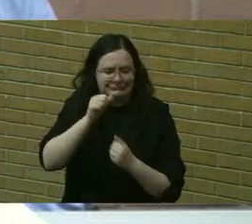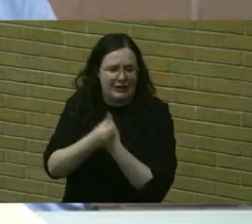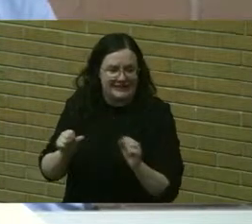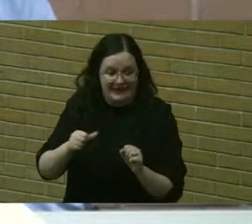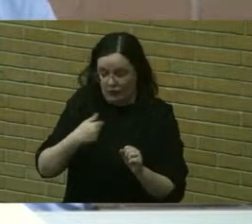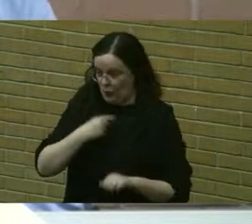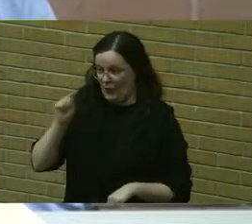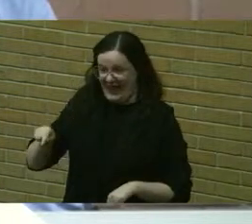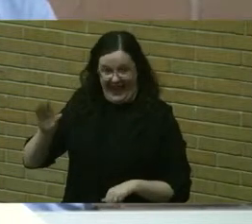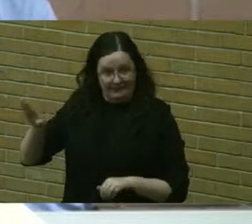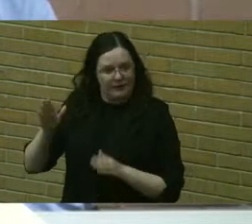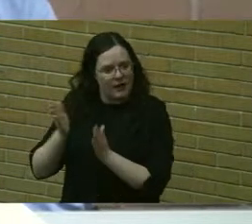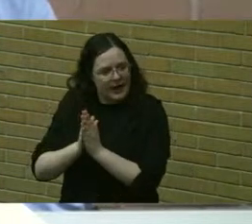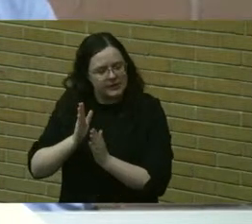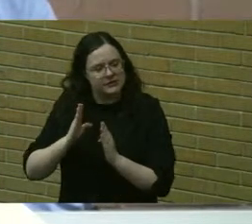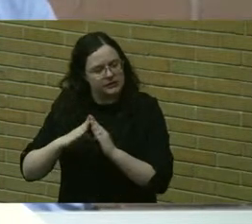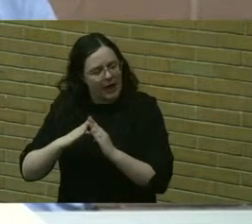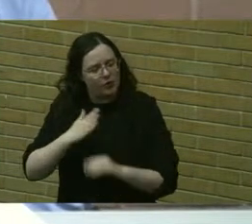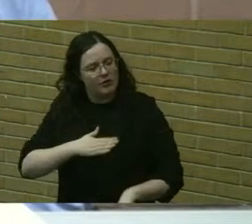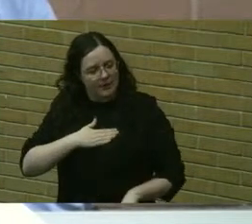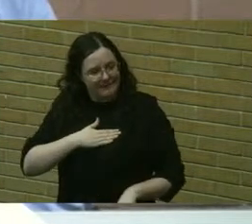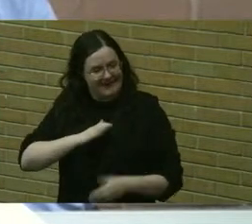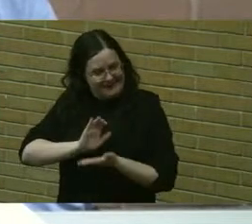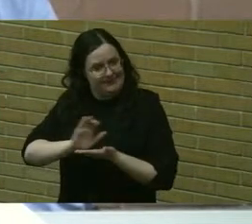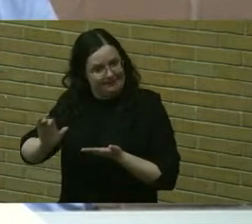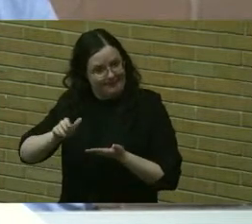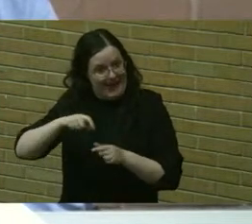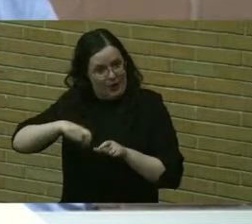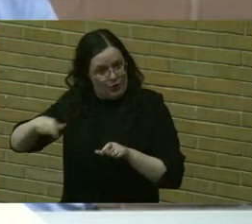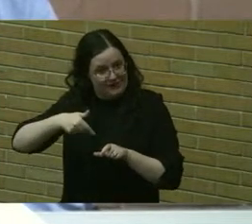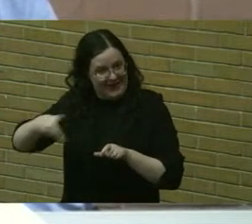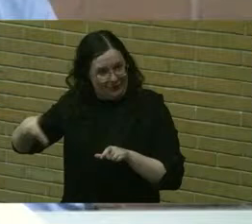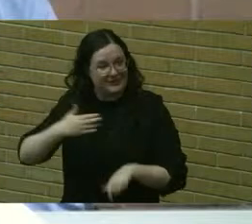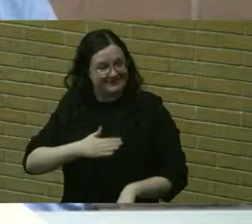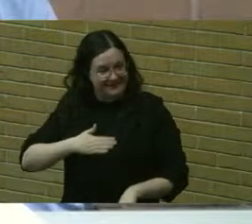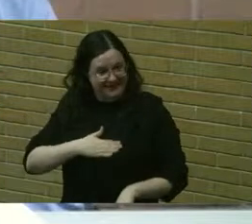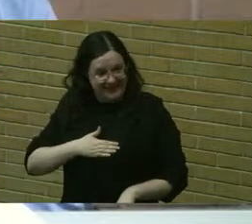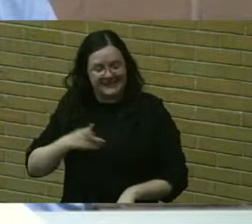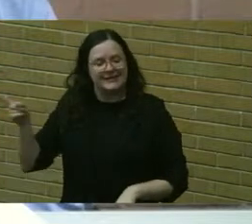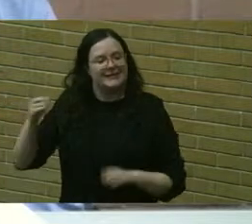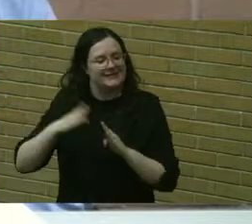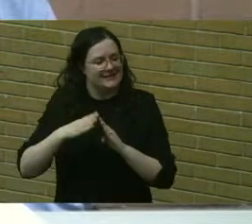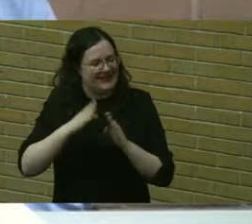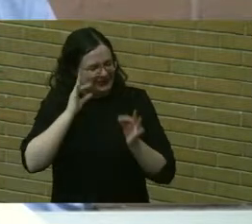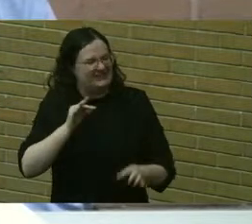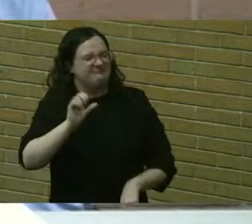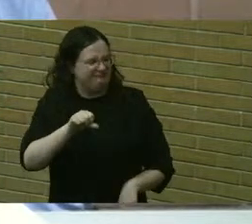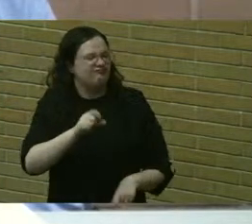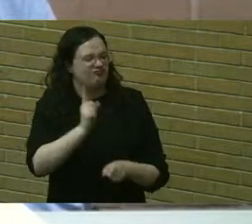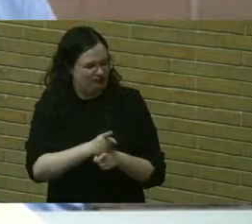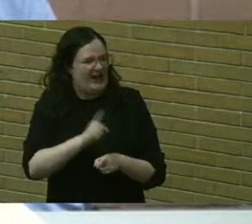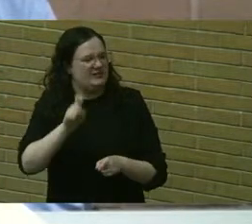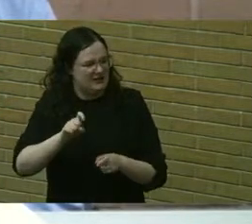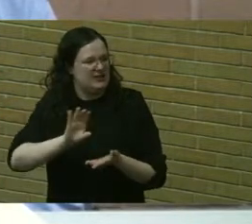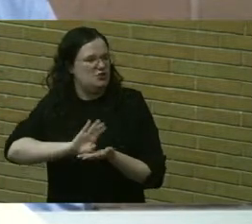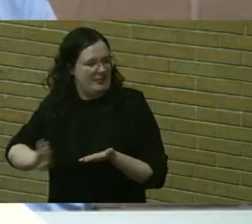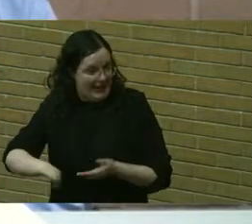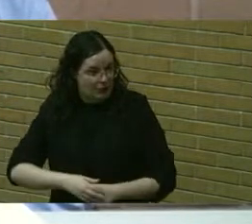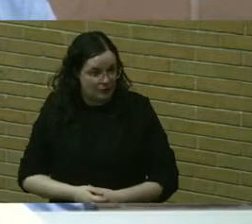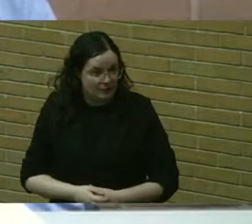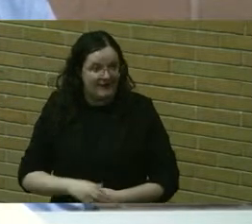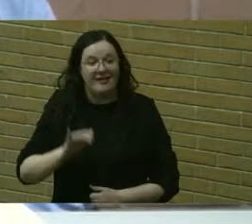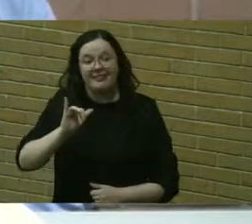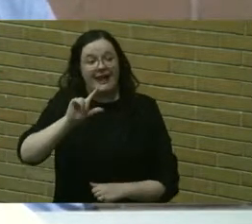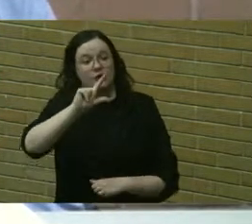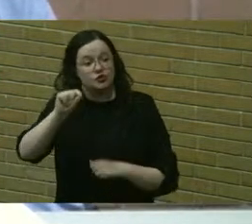assessed the situation, determined that sidewalks should be plowed despite the fact that some residents opposed it. The action by the town board 20 years